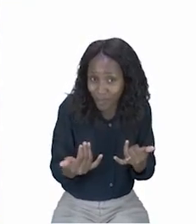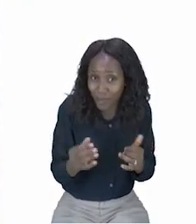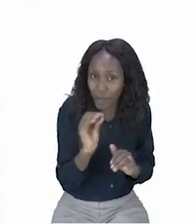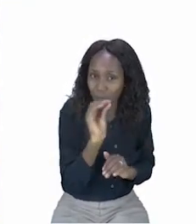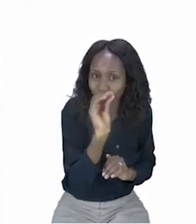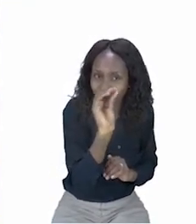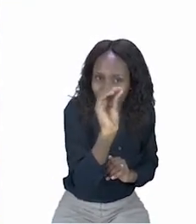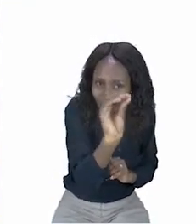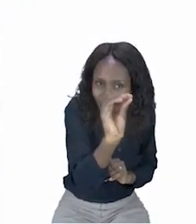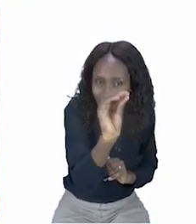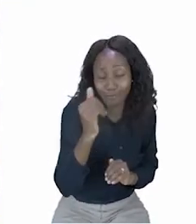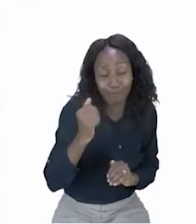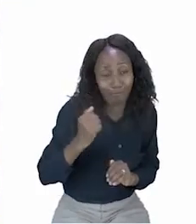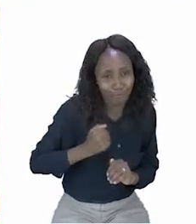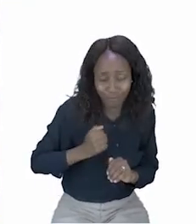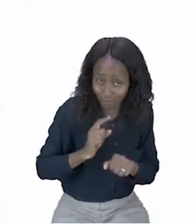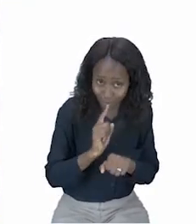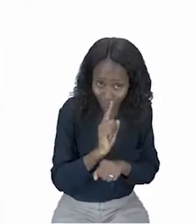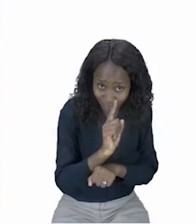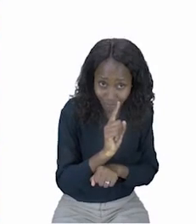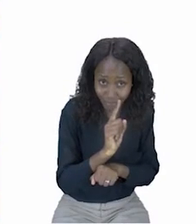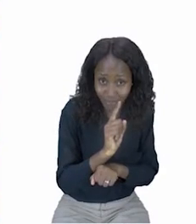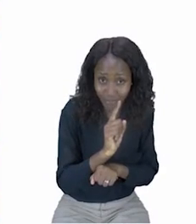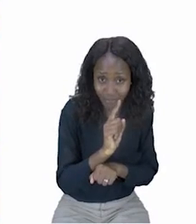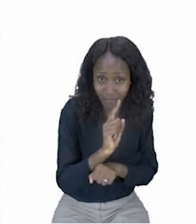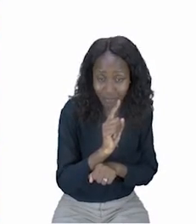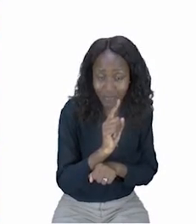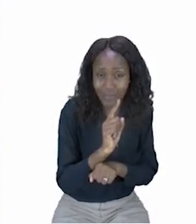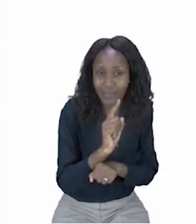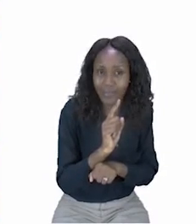father first, just below here.